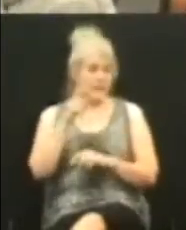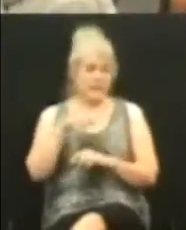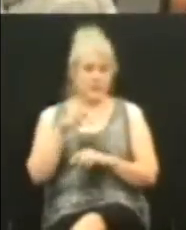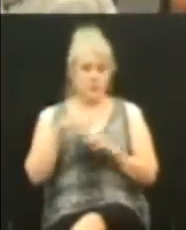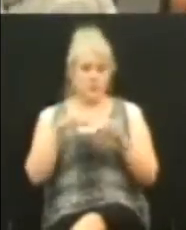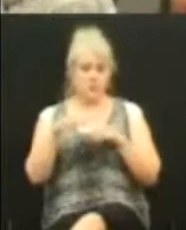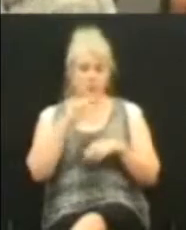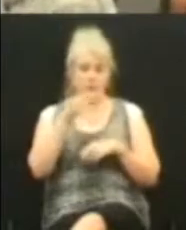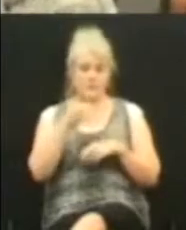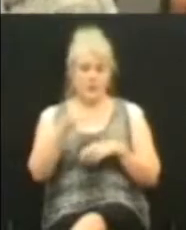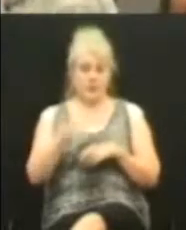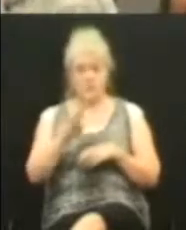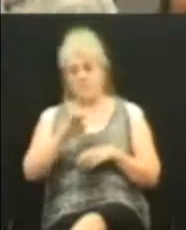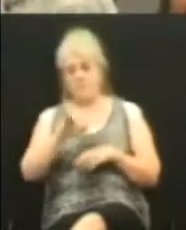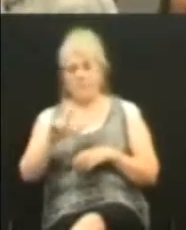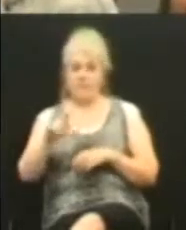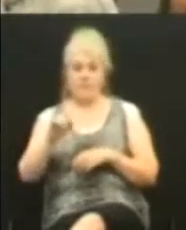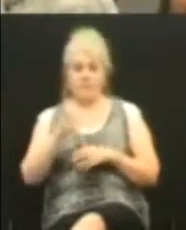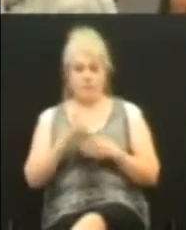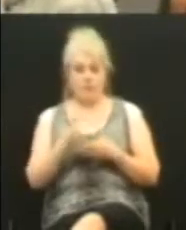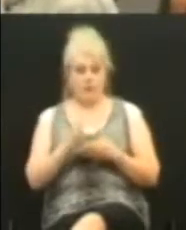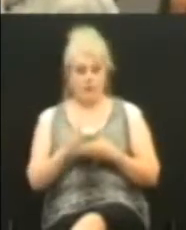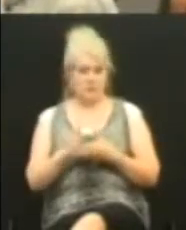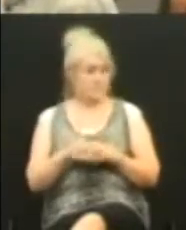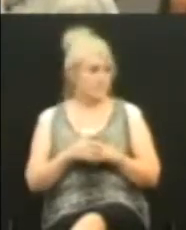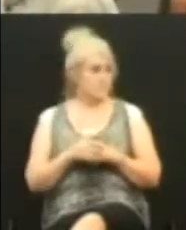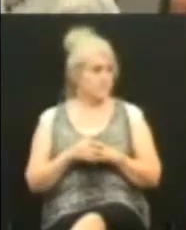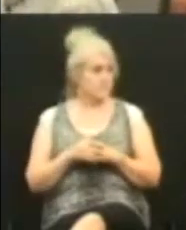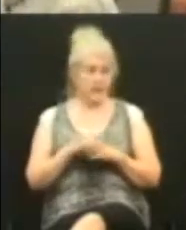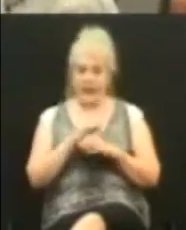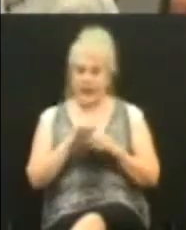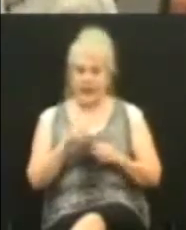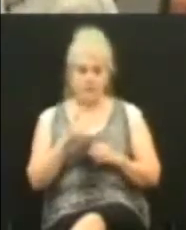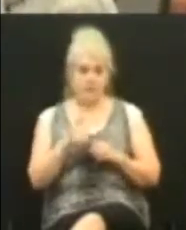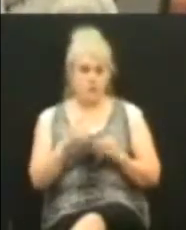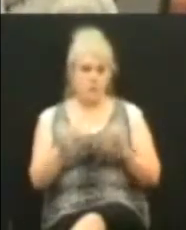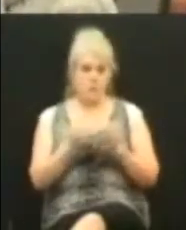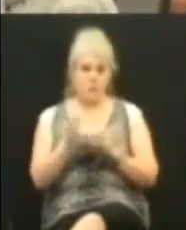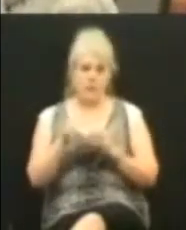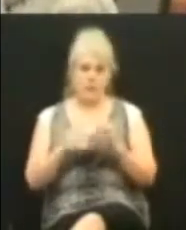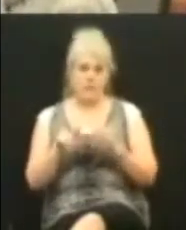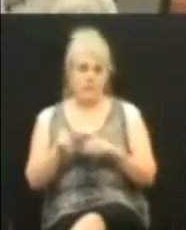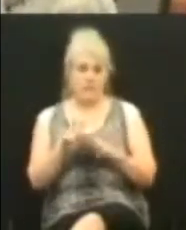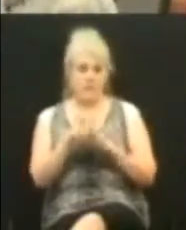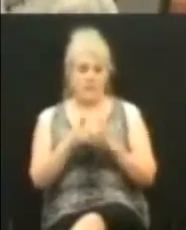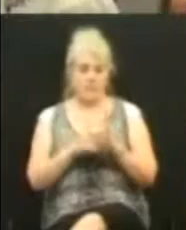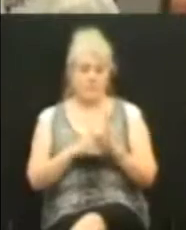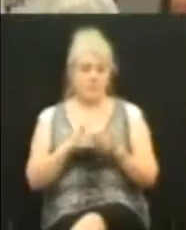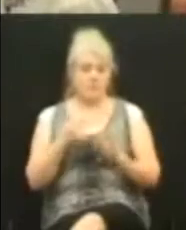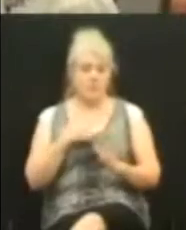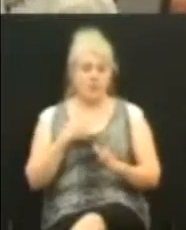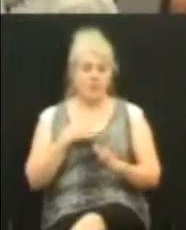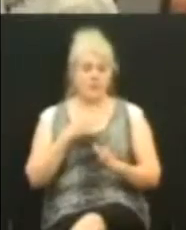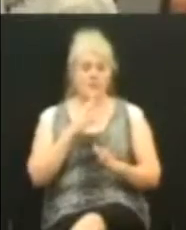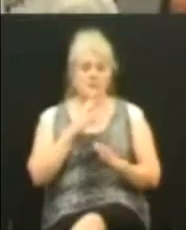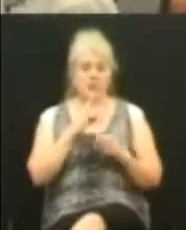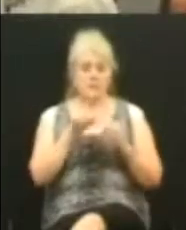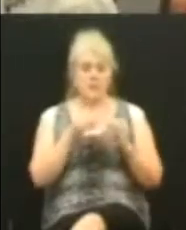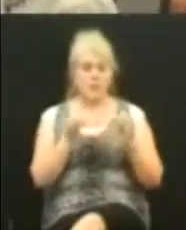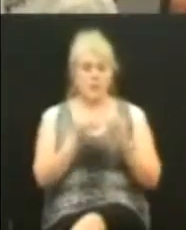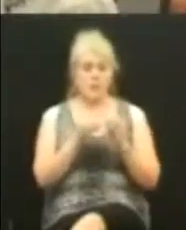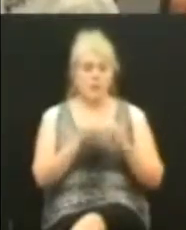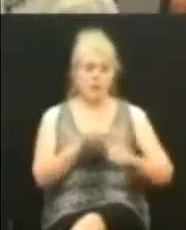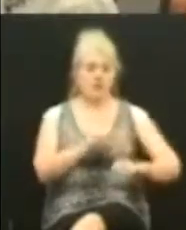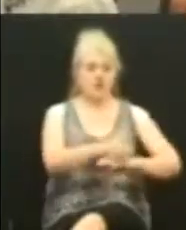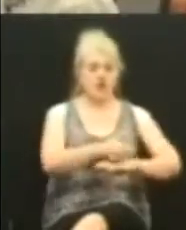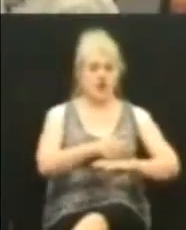that. Include, none of you should be above the law at all. So let me go some other charges here, and you can